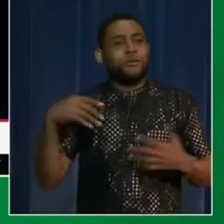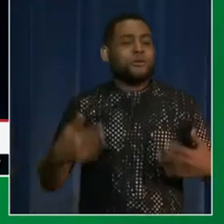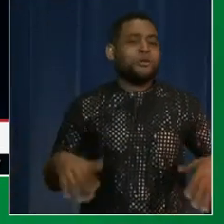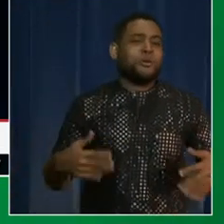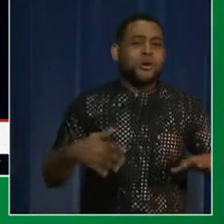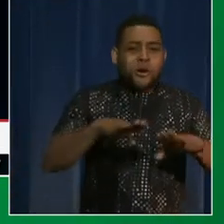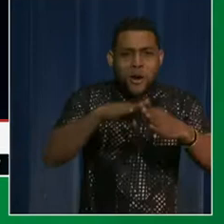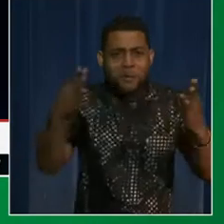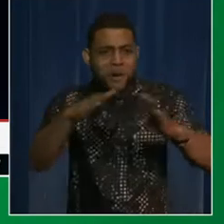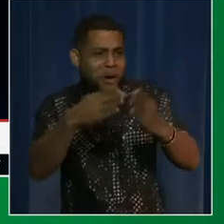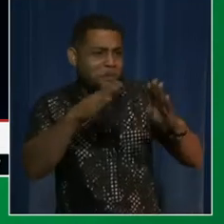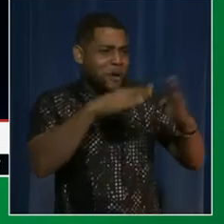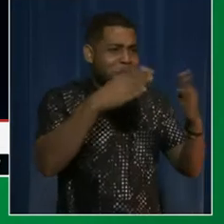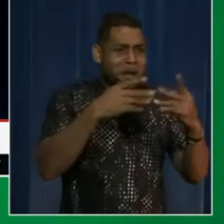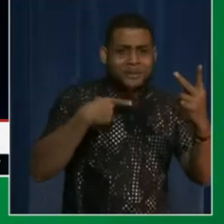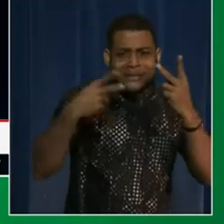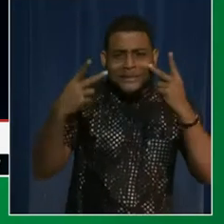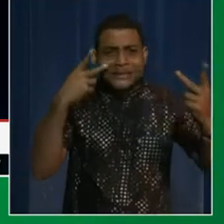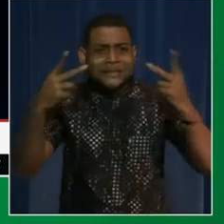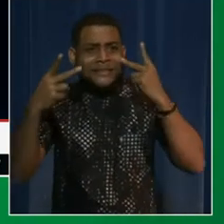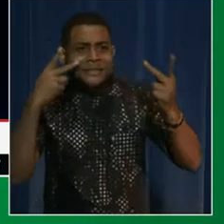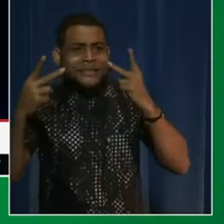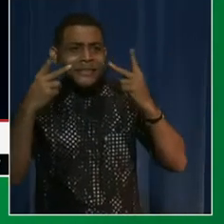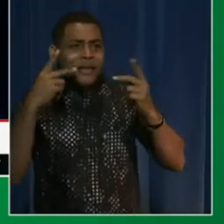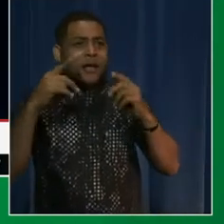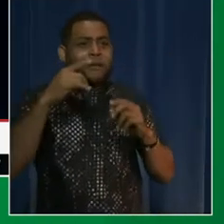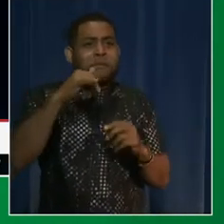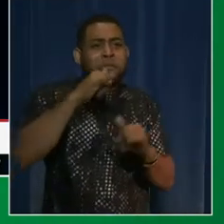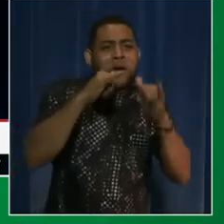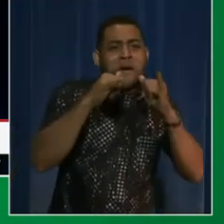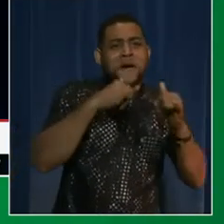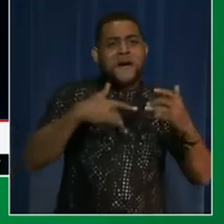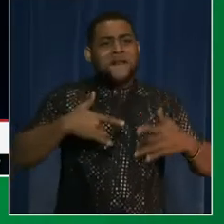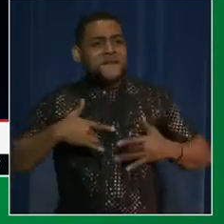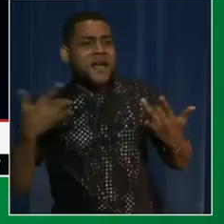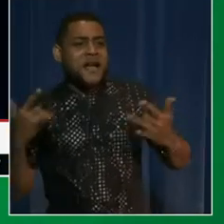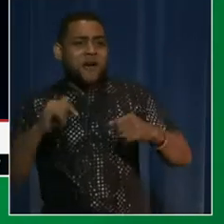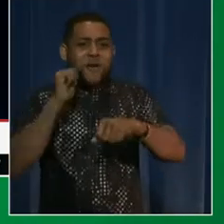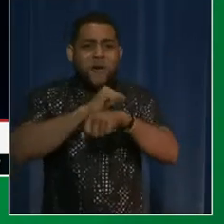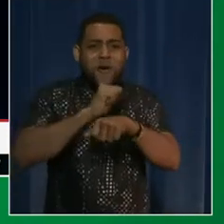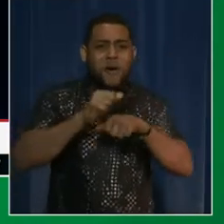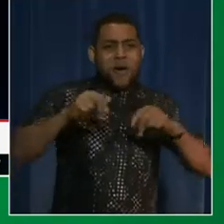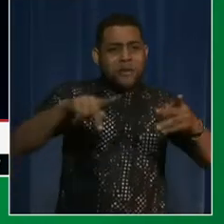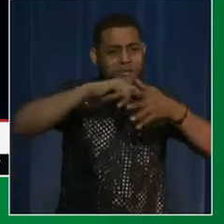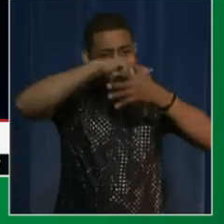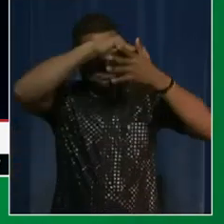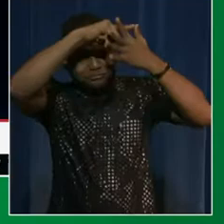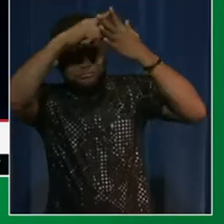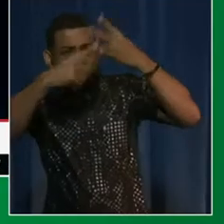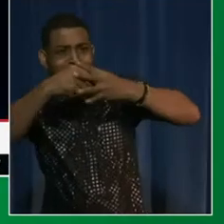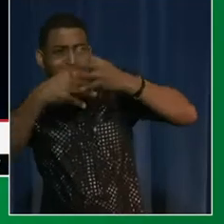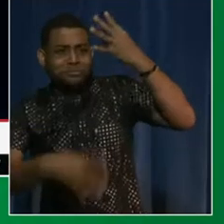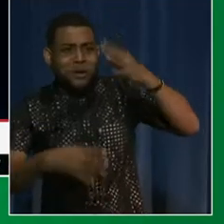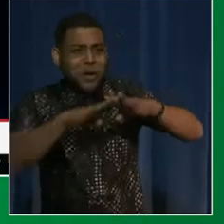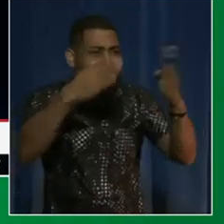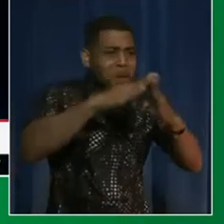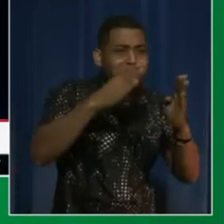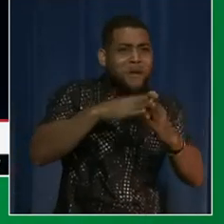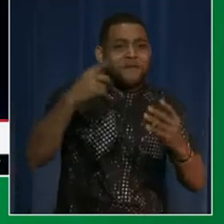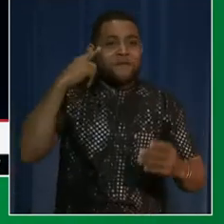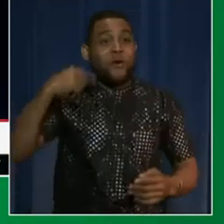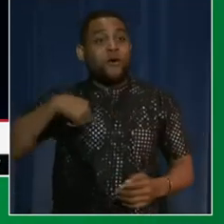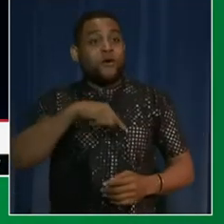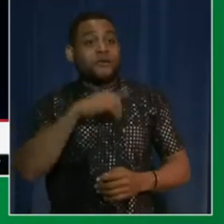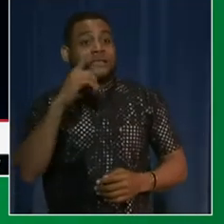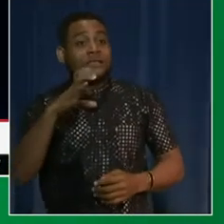the restaurants, bars, events, and job opportunities. And another point of personal privilege here, it's great